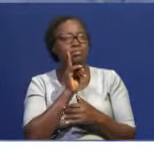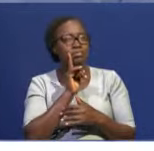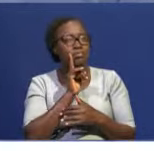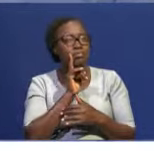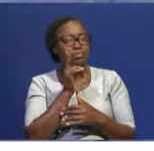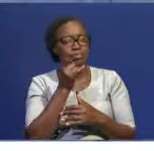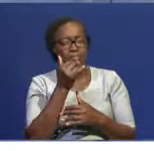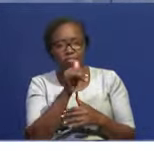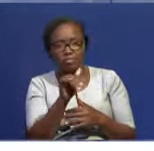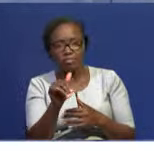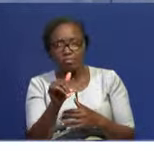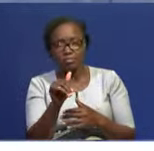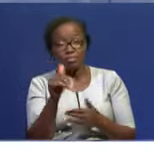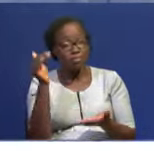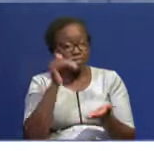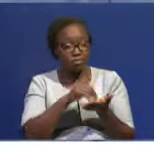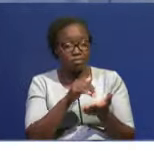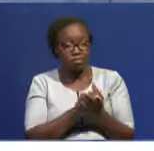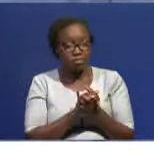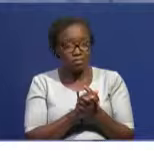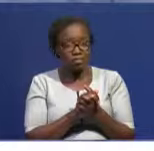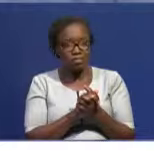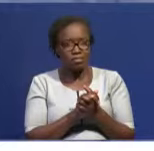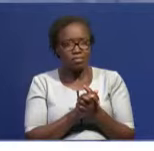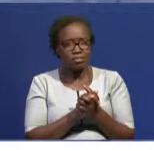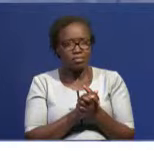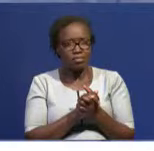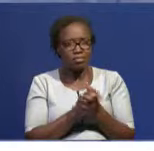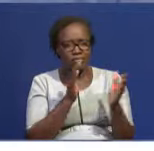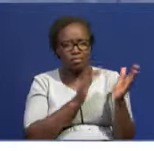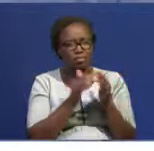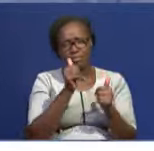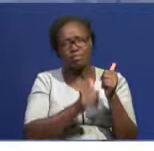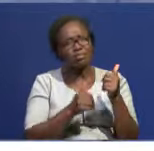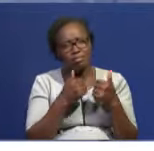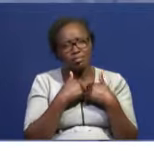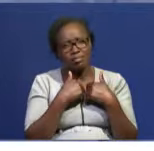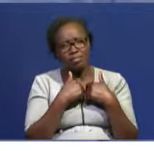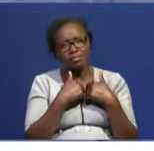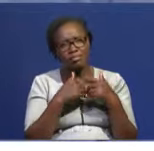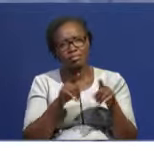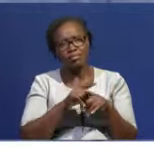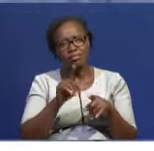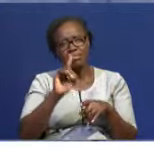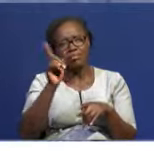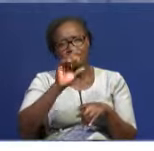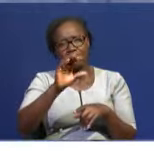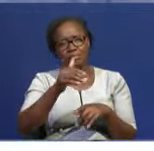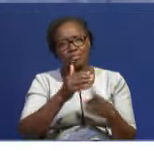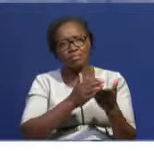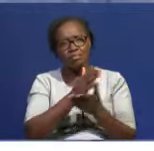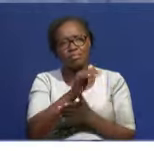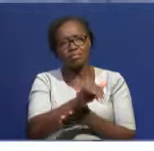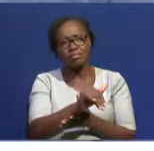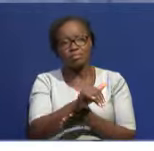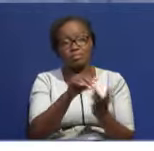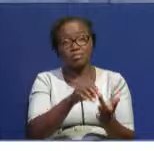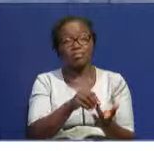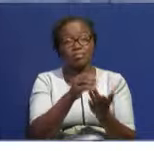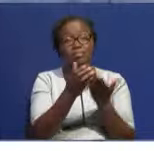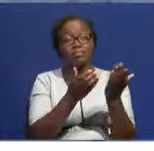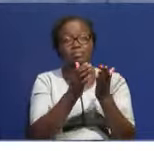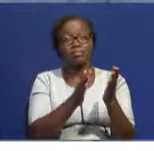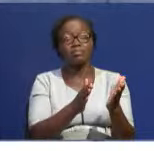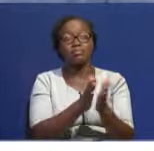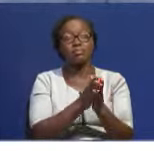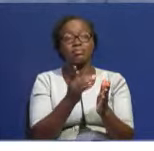they are at it again. Yeah. What contingency plan do you have in place as Nairobi County to ensure especially traders